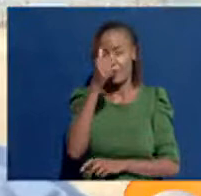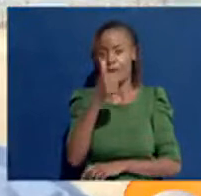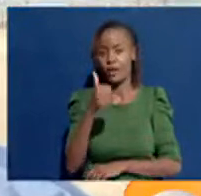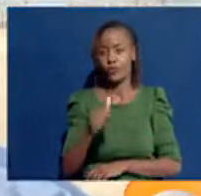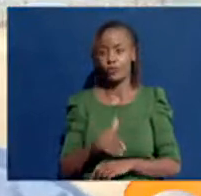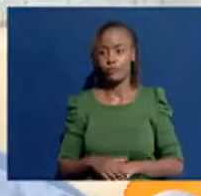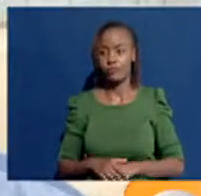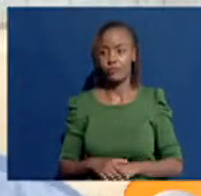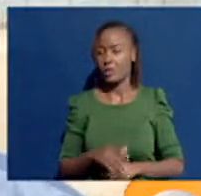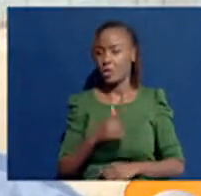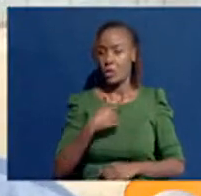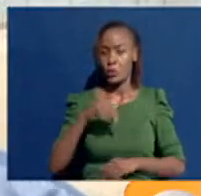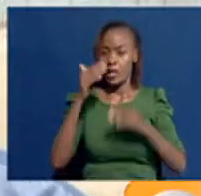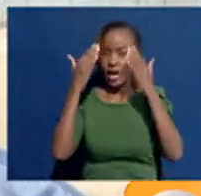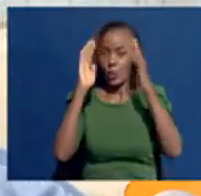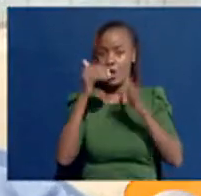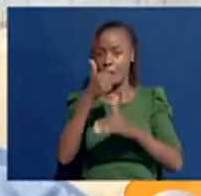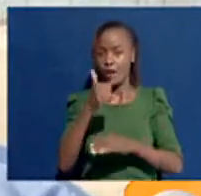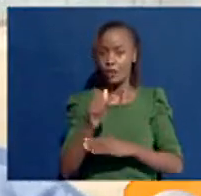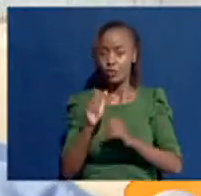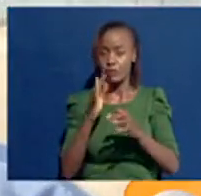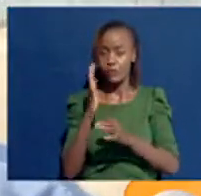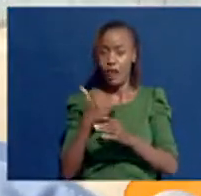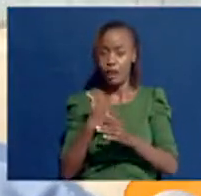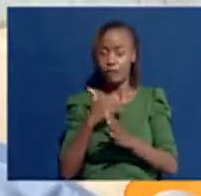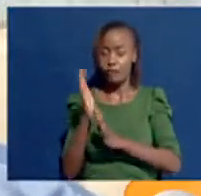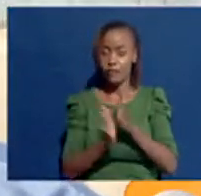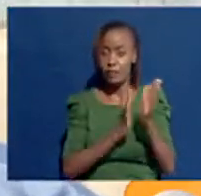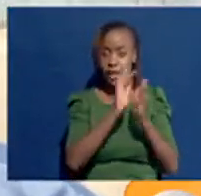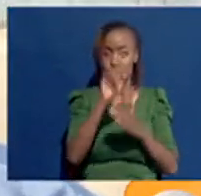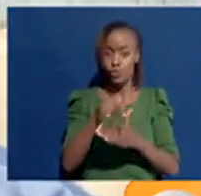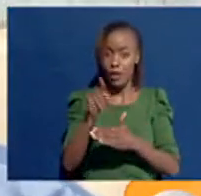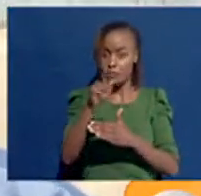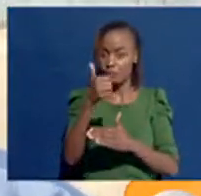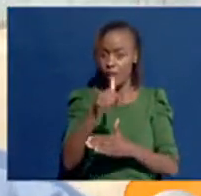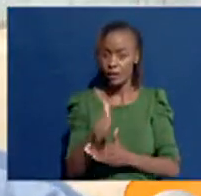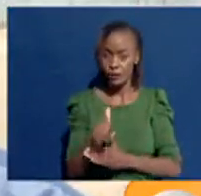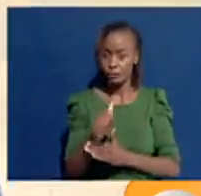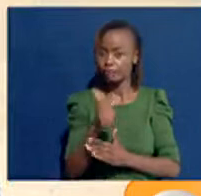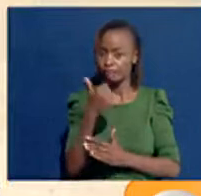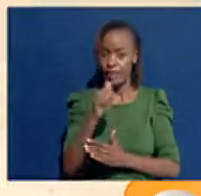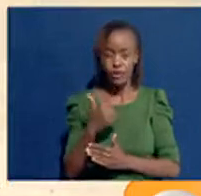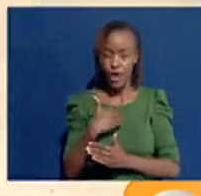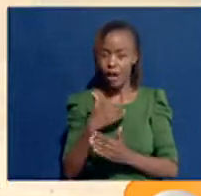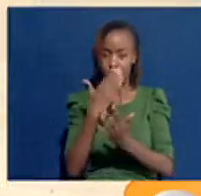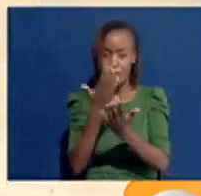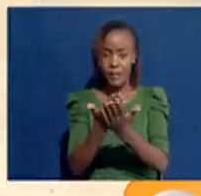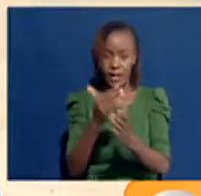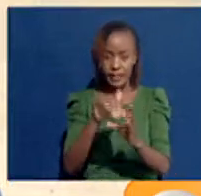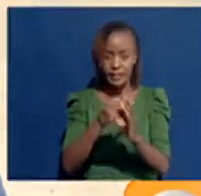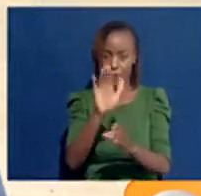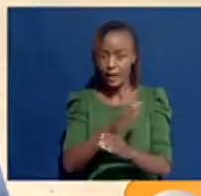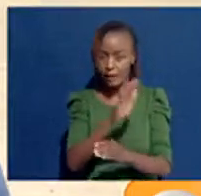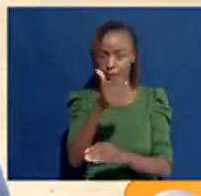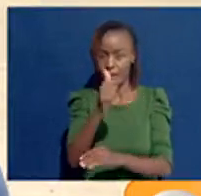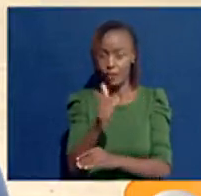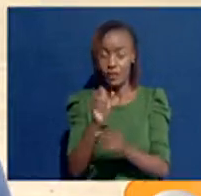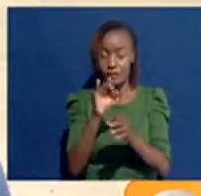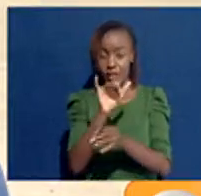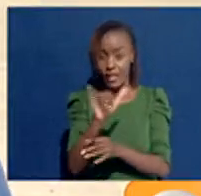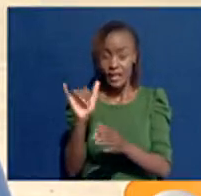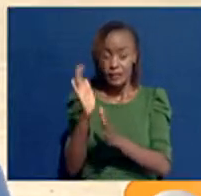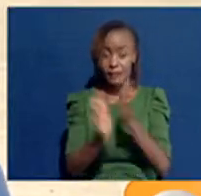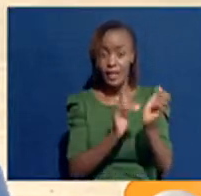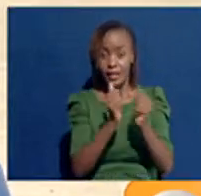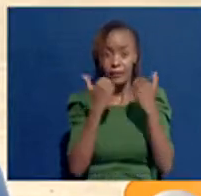are not aware that there is any plan that we are supposed to approve. It has not come to the floor of the House. If such a plan was forwarded to them, why it has